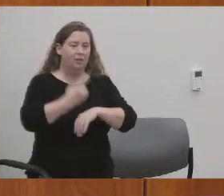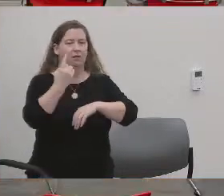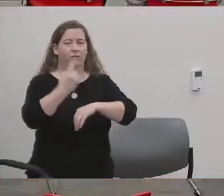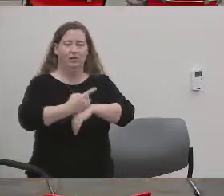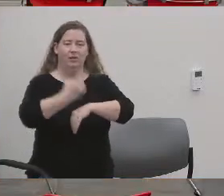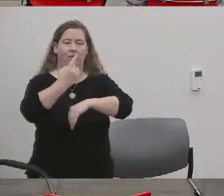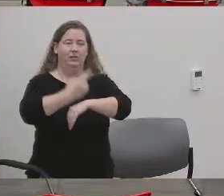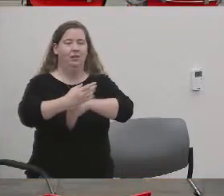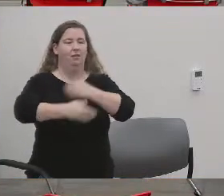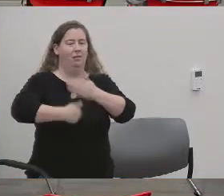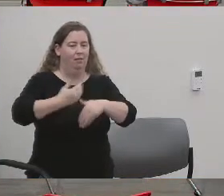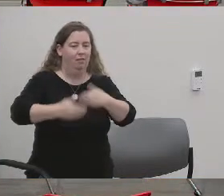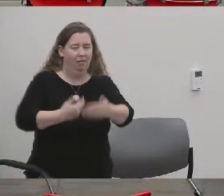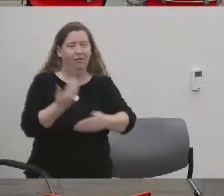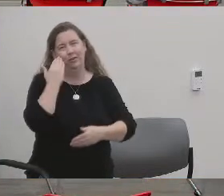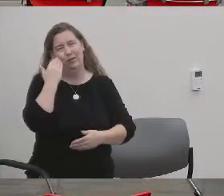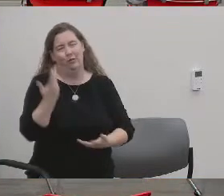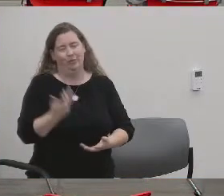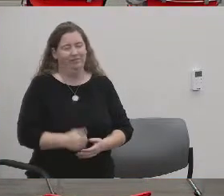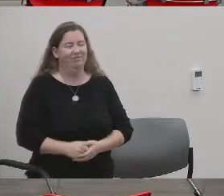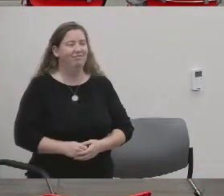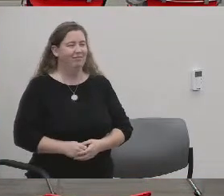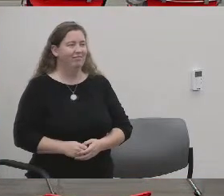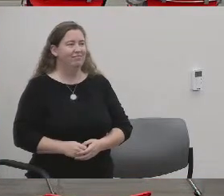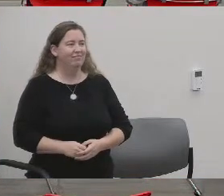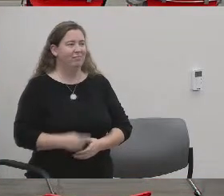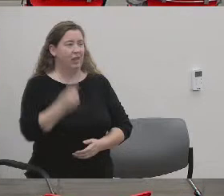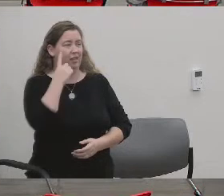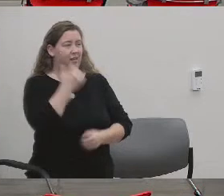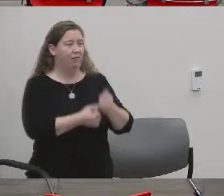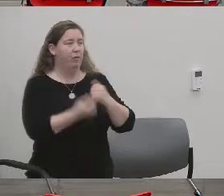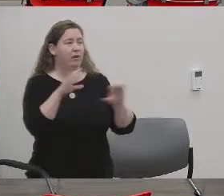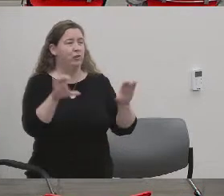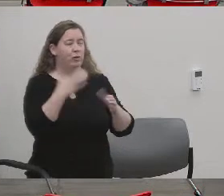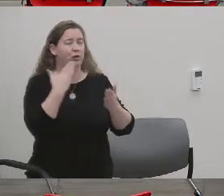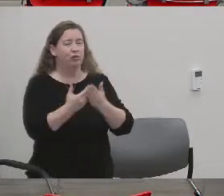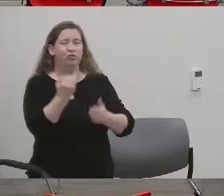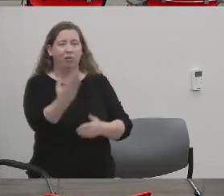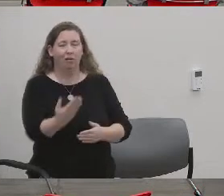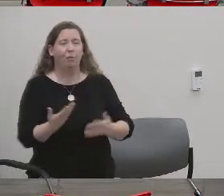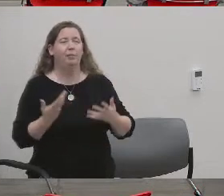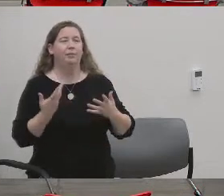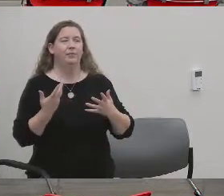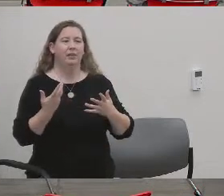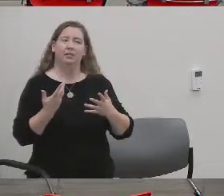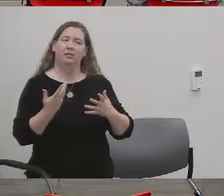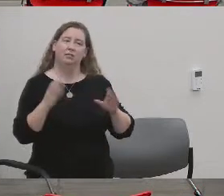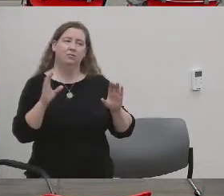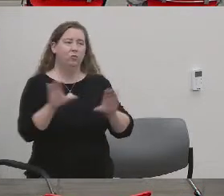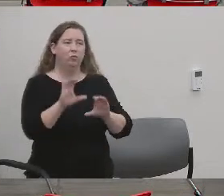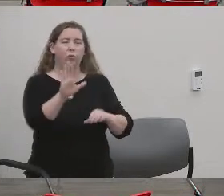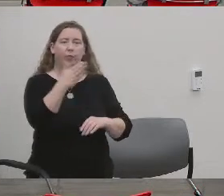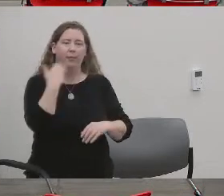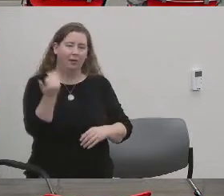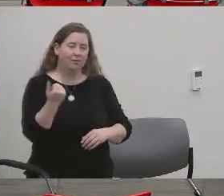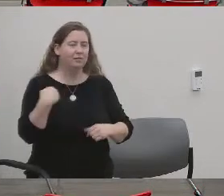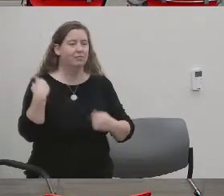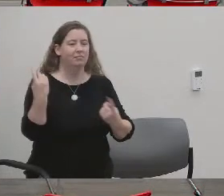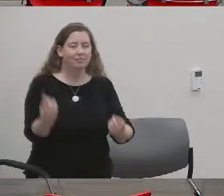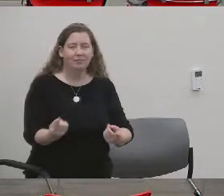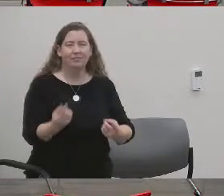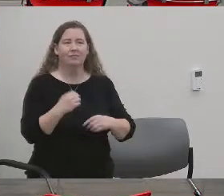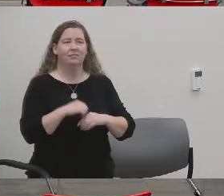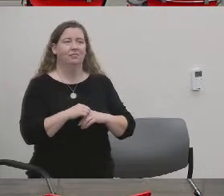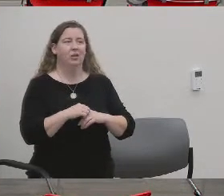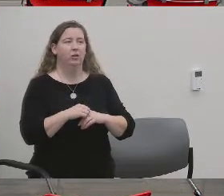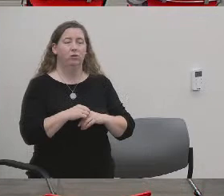And everywhere. But I think everybody's doing a good job of trying to keep the boat afloat, and we just take it a day at a time and